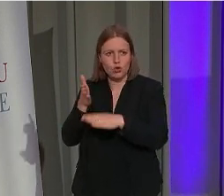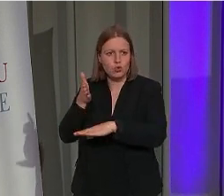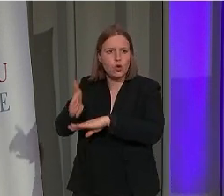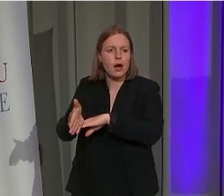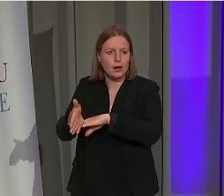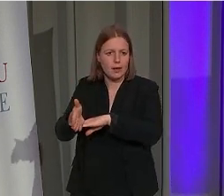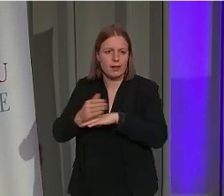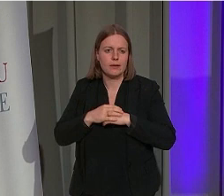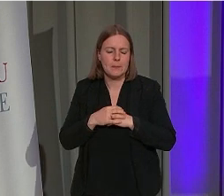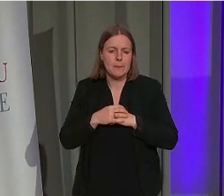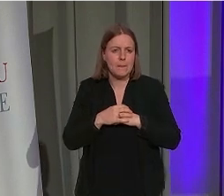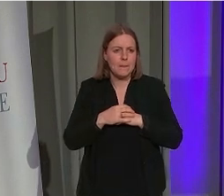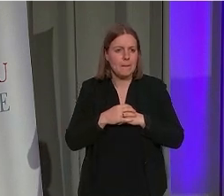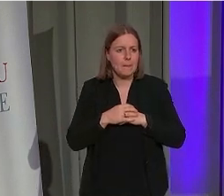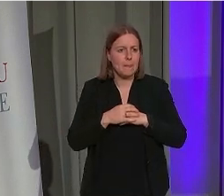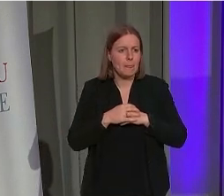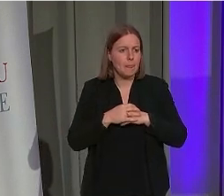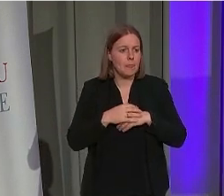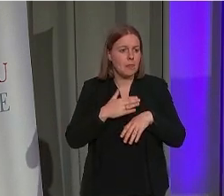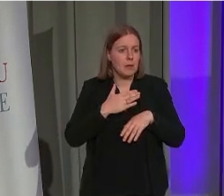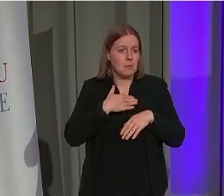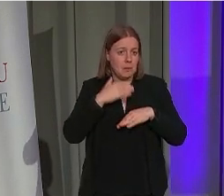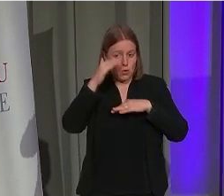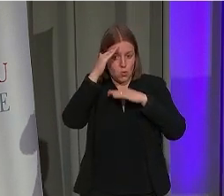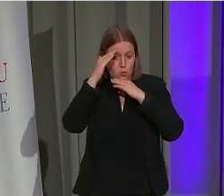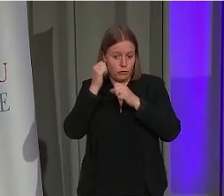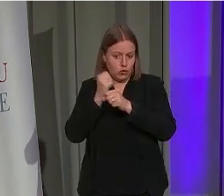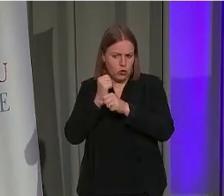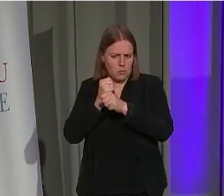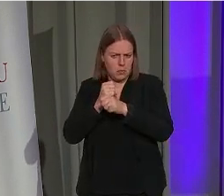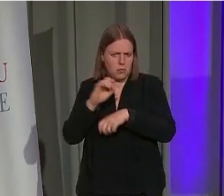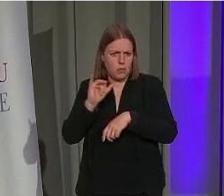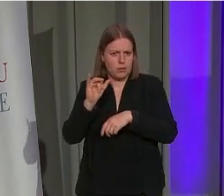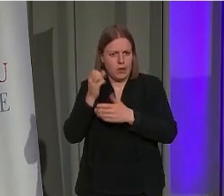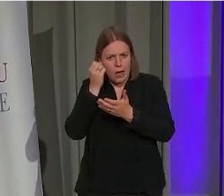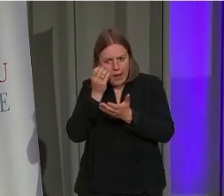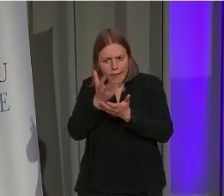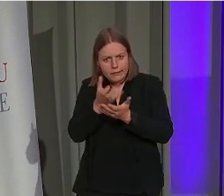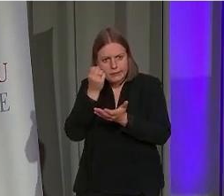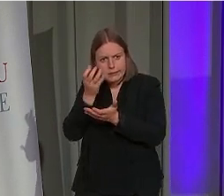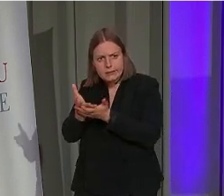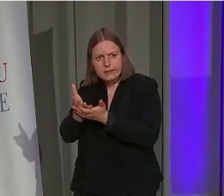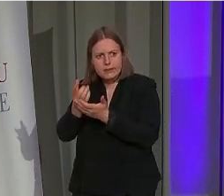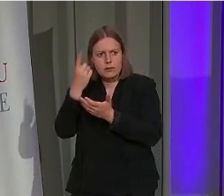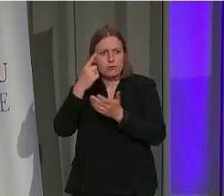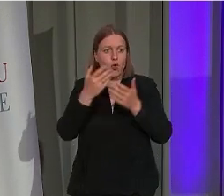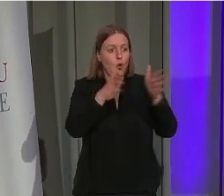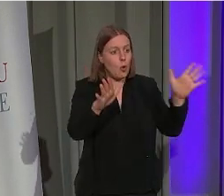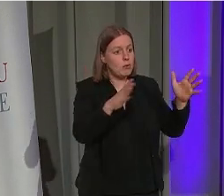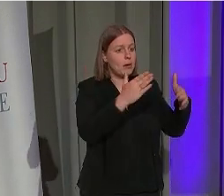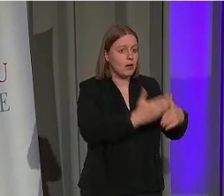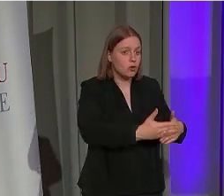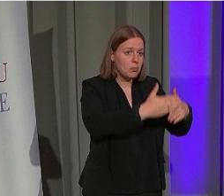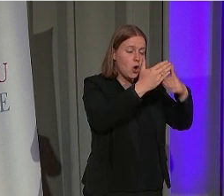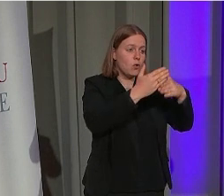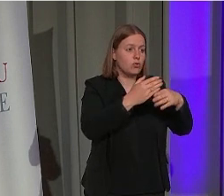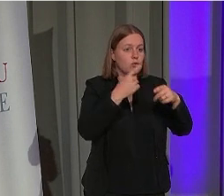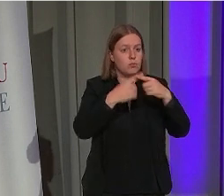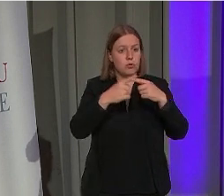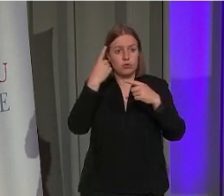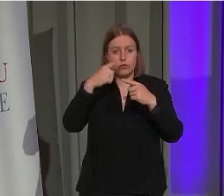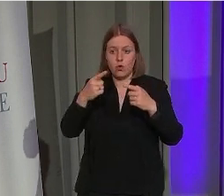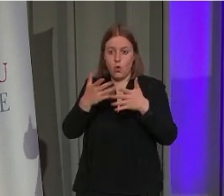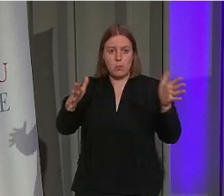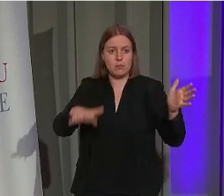the accessibility sector. My main job is providing advice on both public